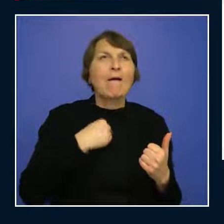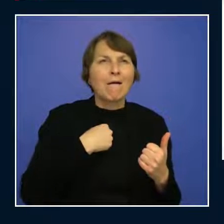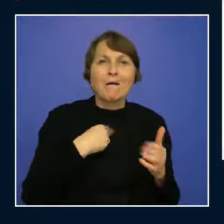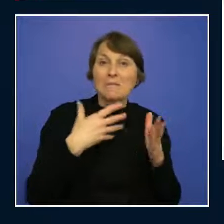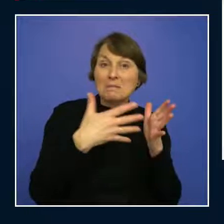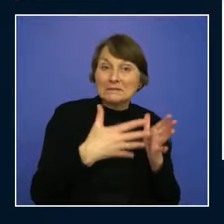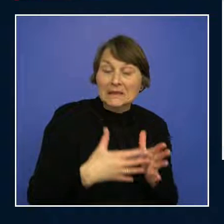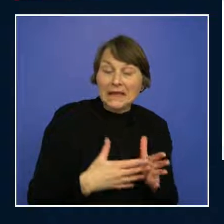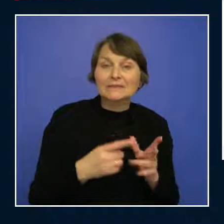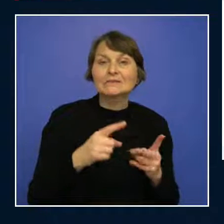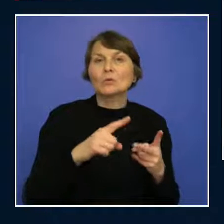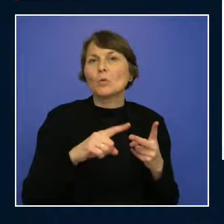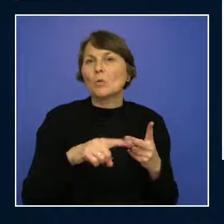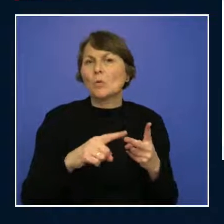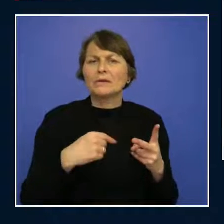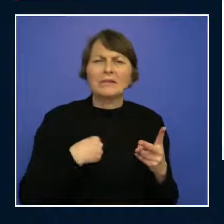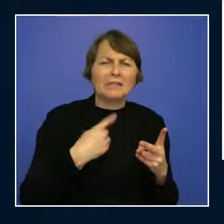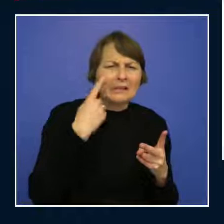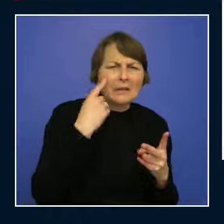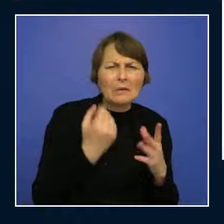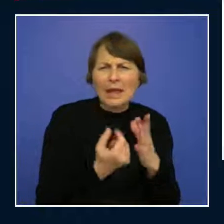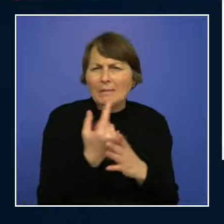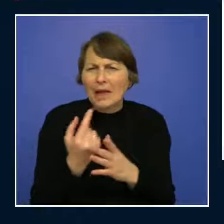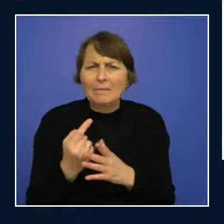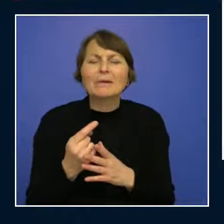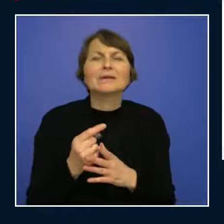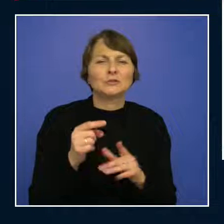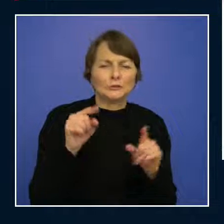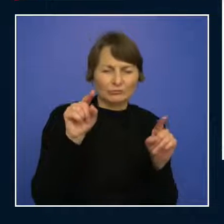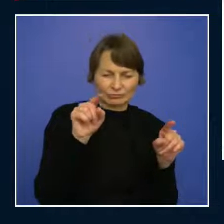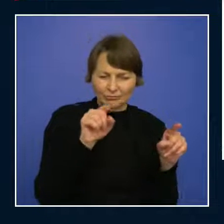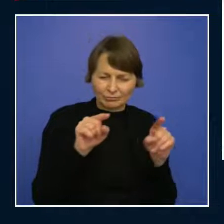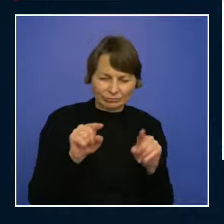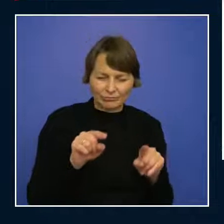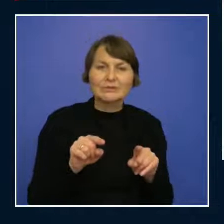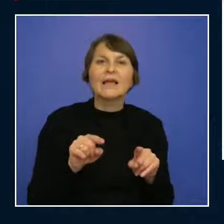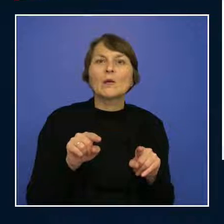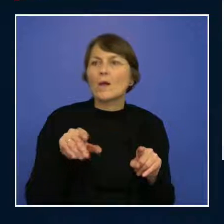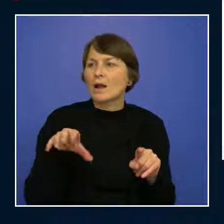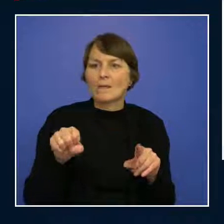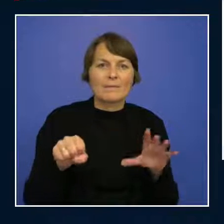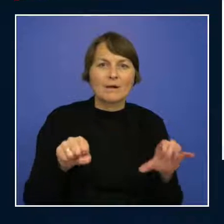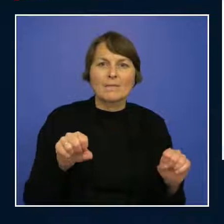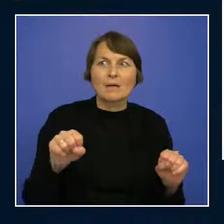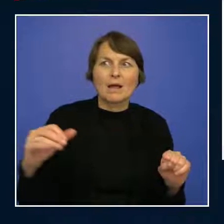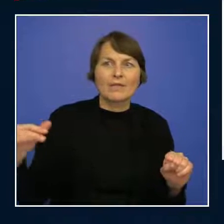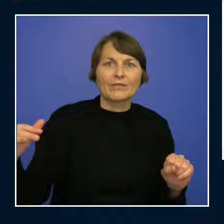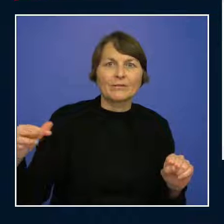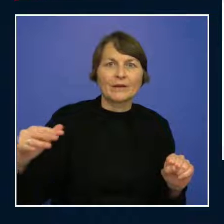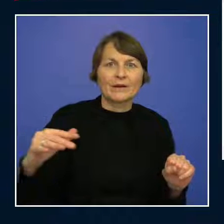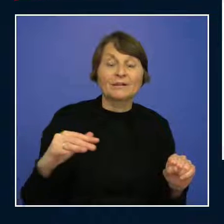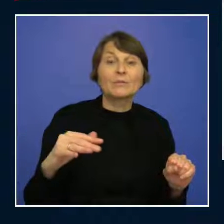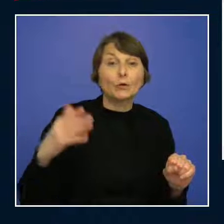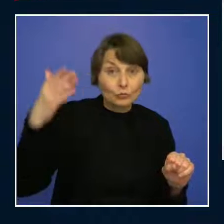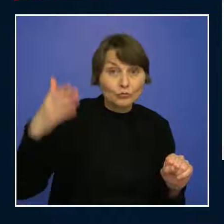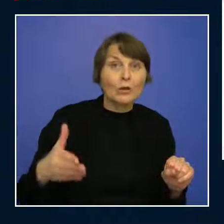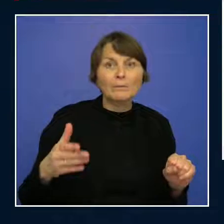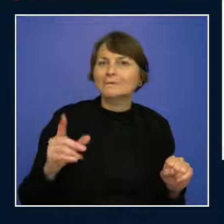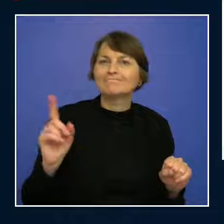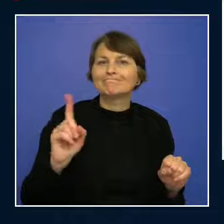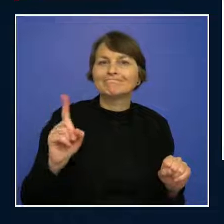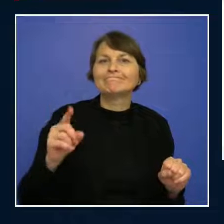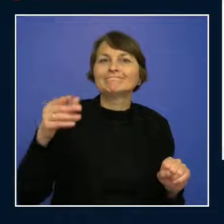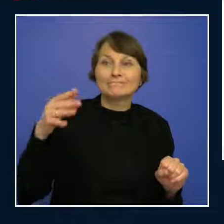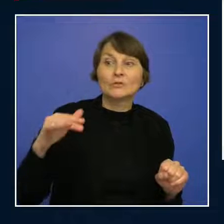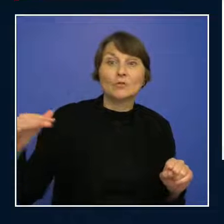or you want to understand what's happening. What it'll do is it'll detect that threat, but it won't actually stop the threat. So potentially the threat could get